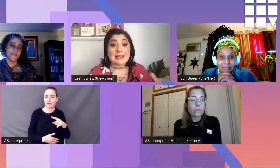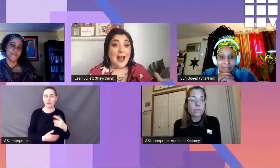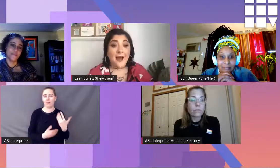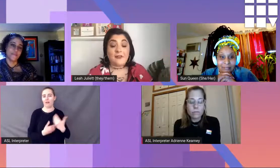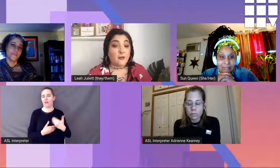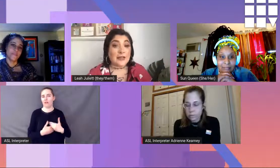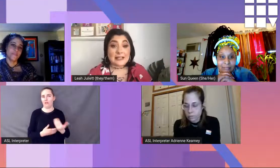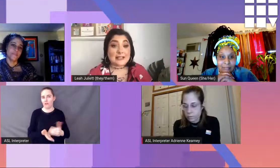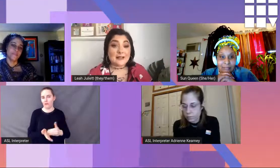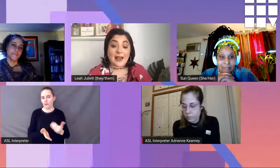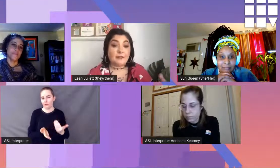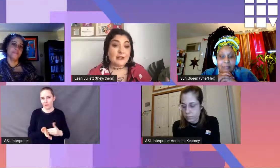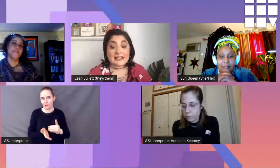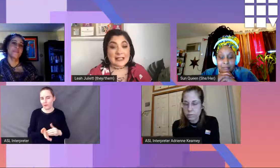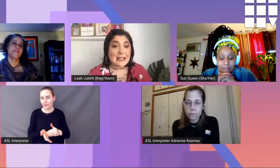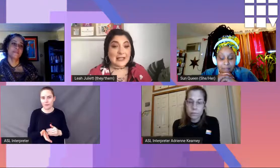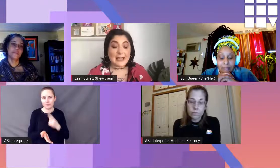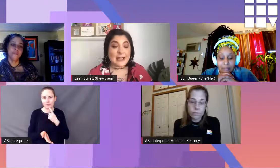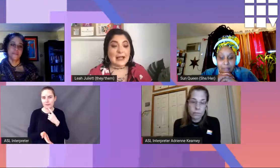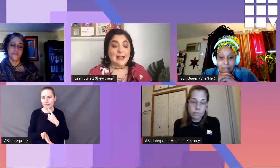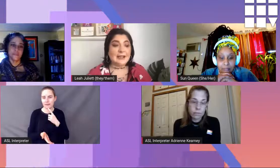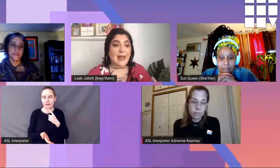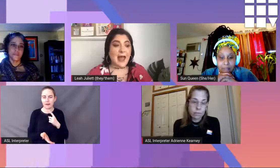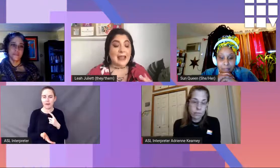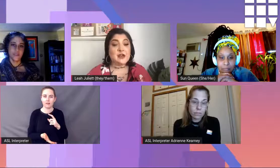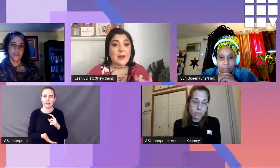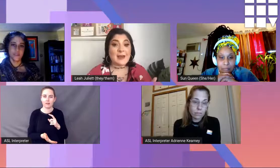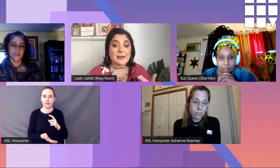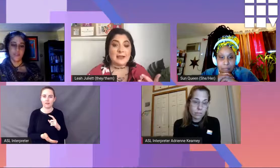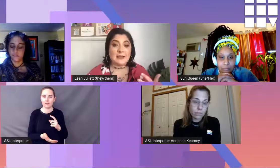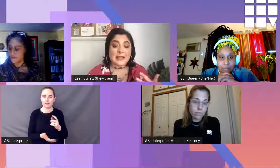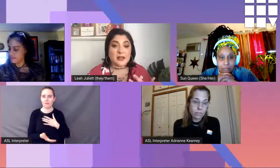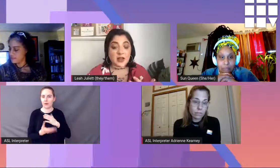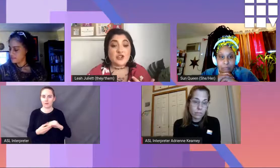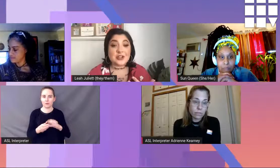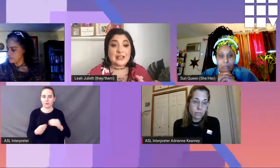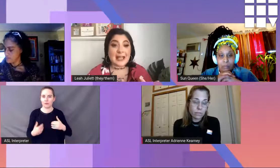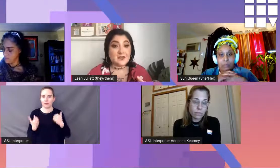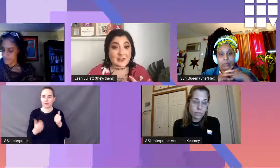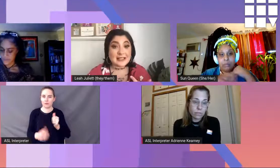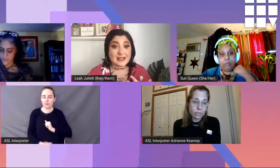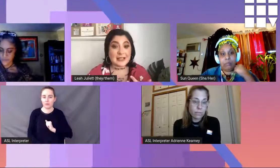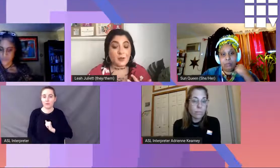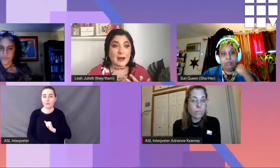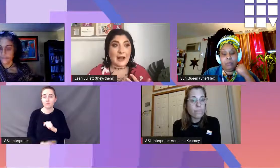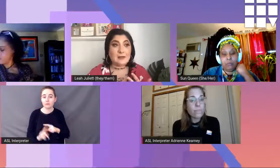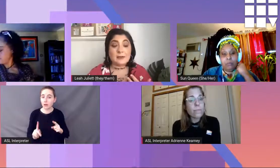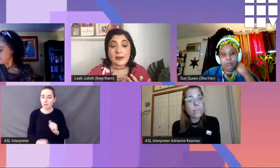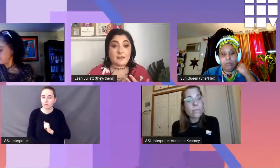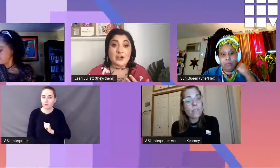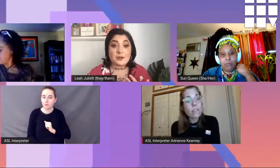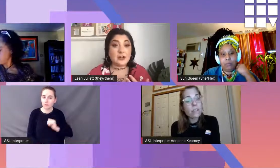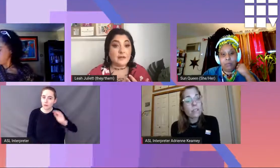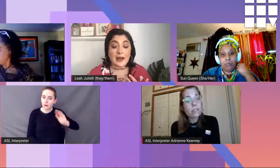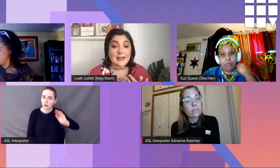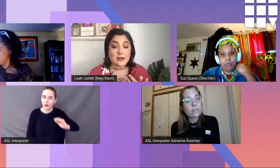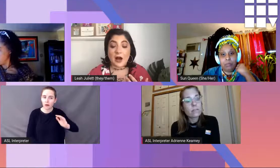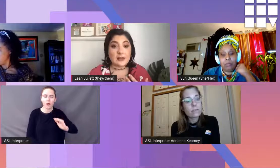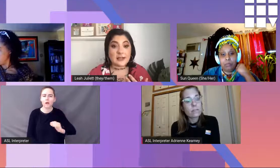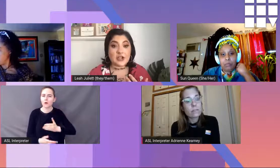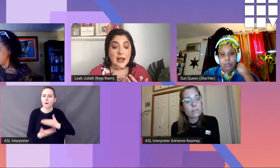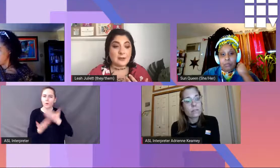younger, I didn't have a voice. I really didn't. And that ate away at me psychologically and physically. When I was my freshman year